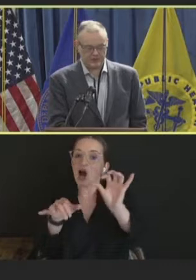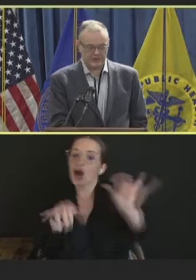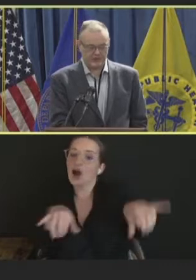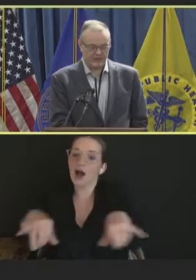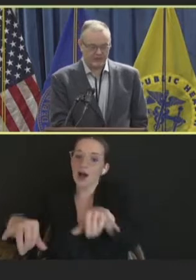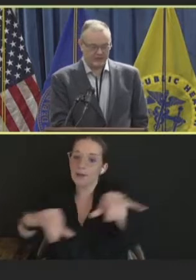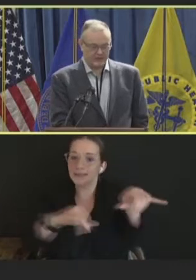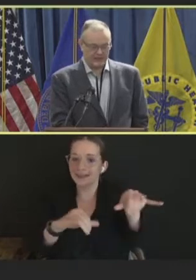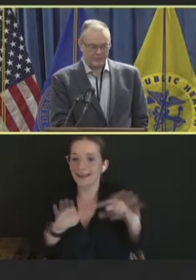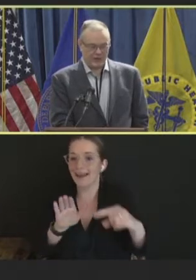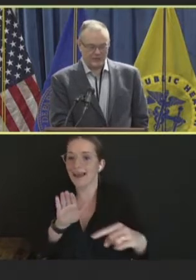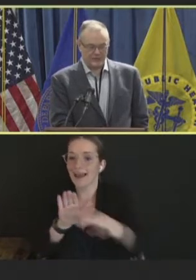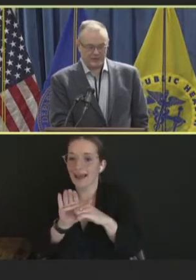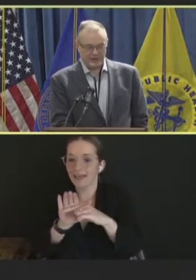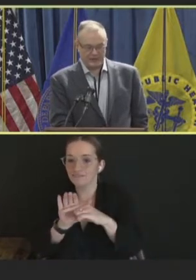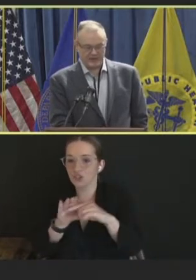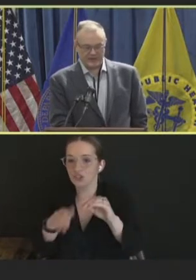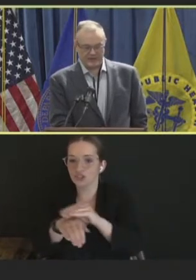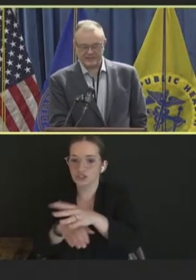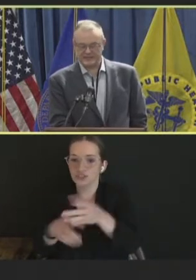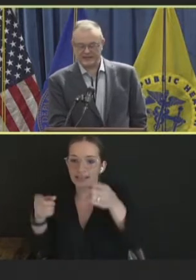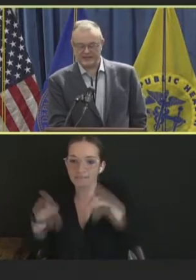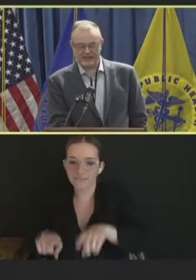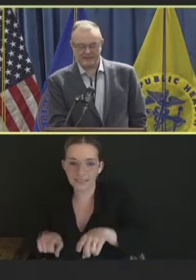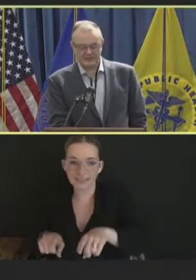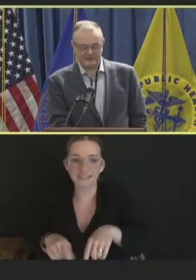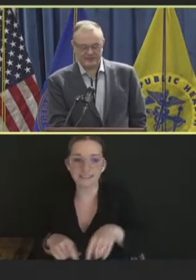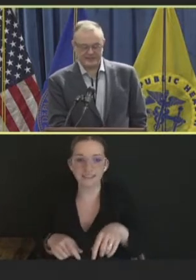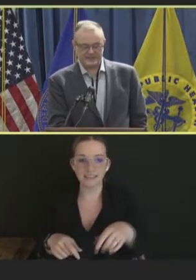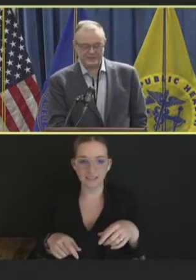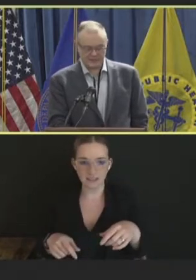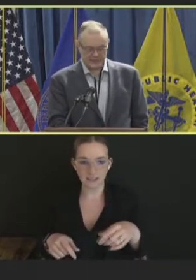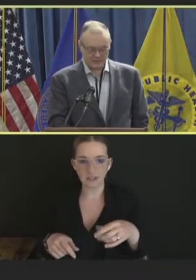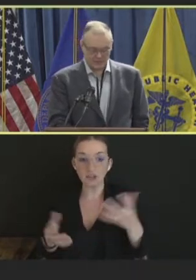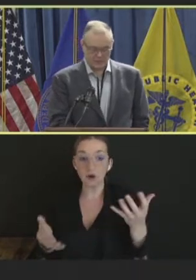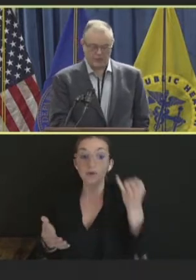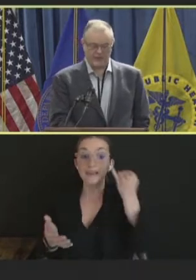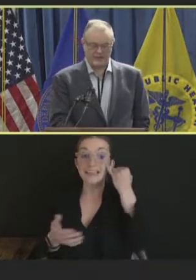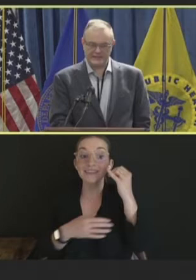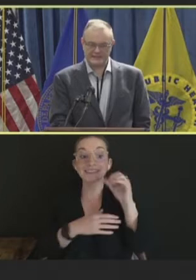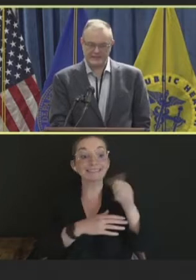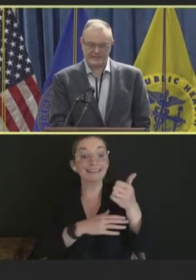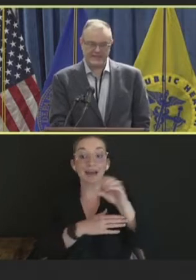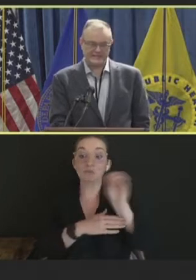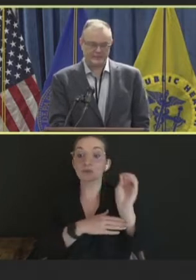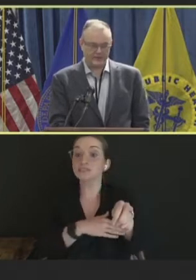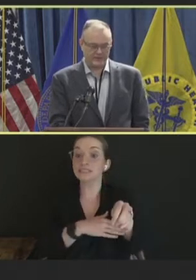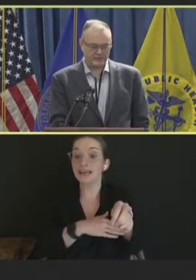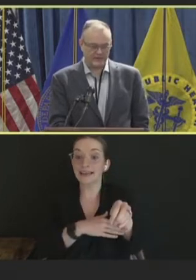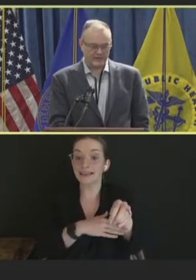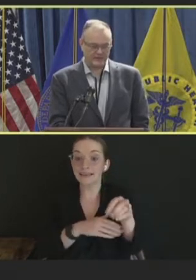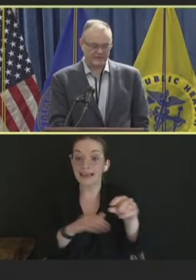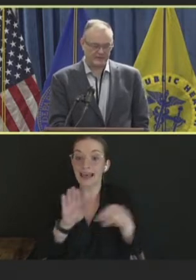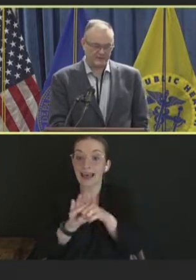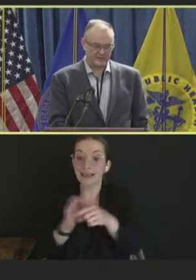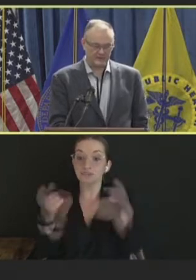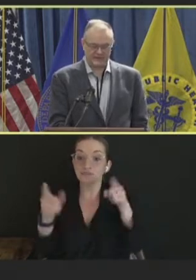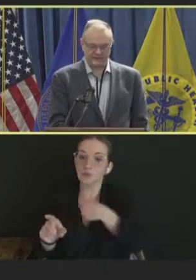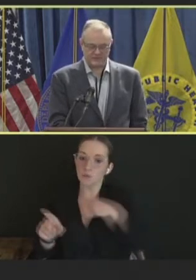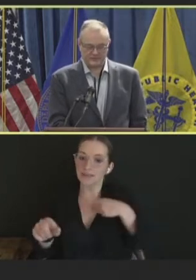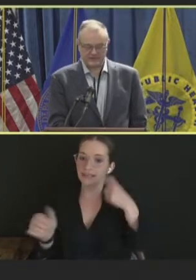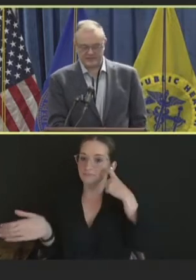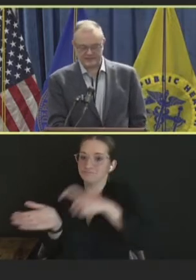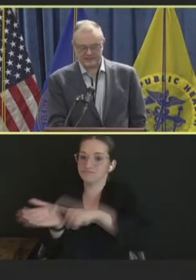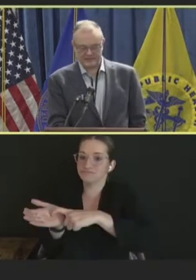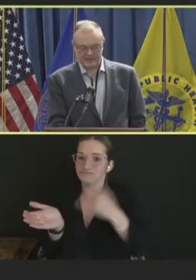you the probability. I mean, if it's an adverse event of 10%, we can easily detect it with those numbers. If it's an